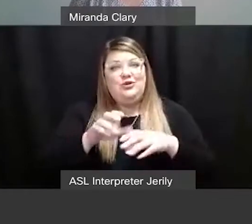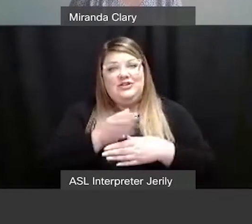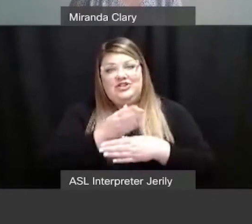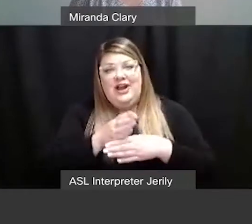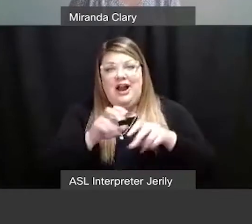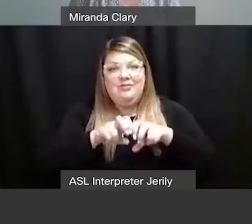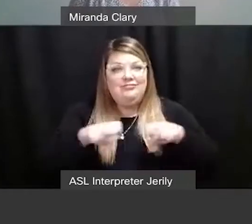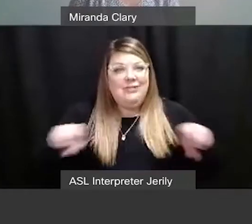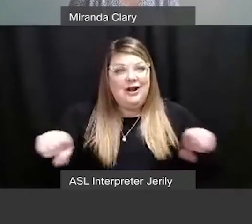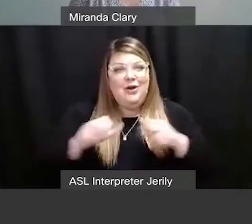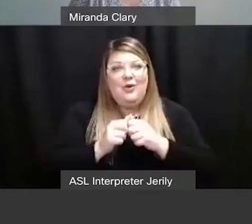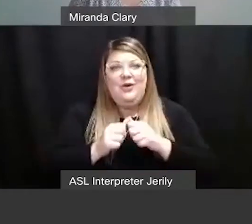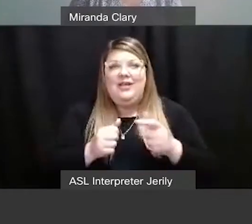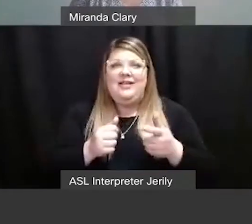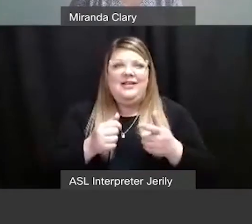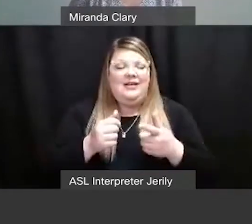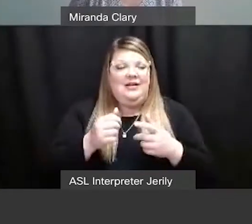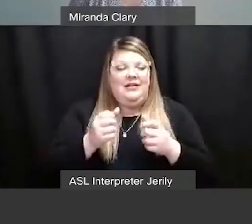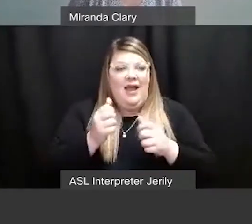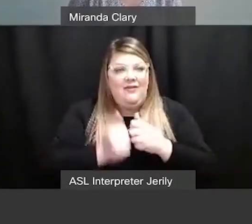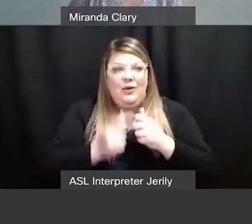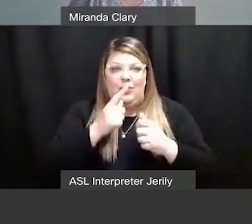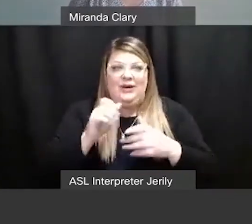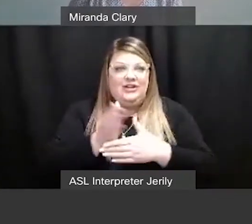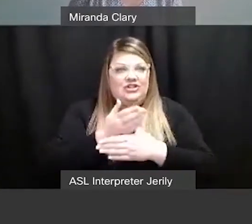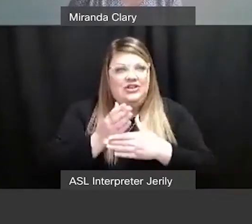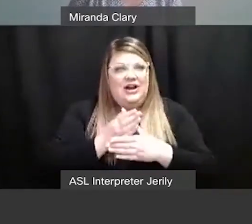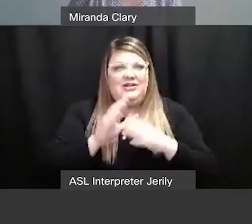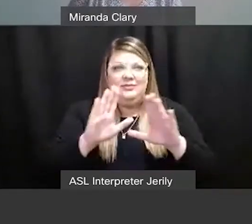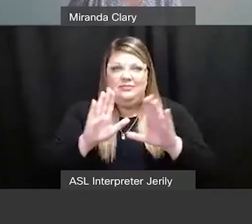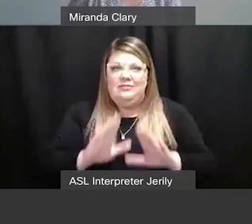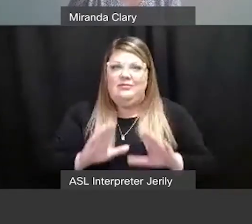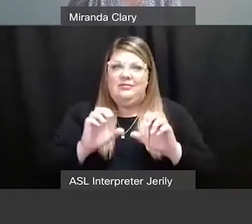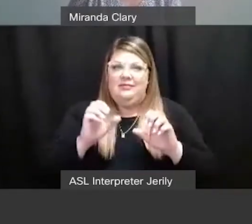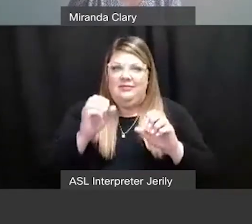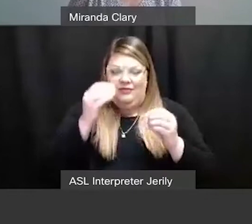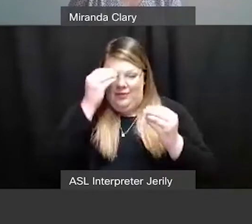some helpful information with you about some supplier opportunities here at CPS Energy.